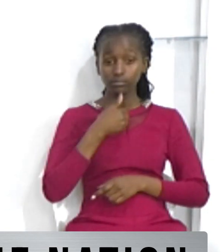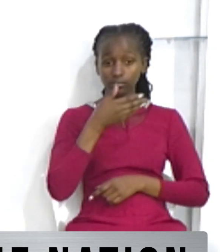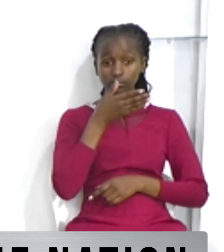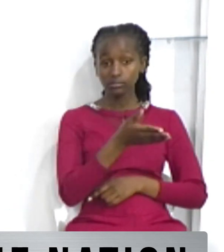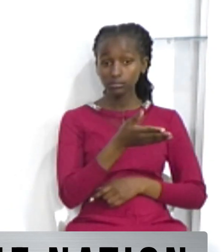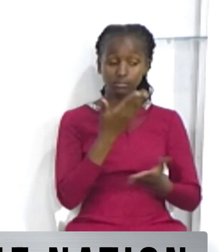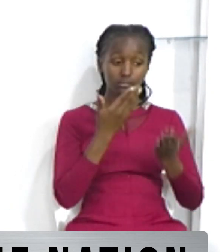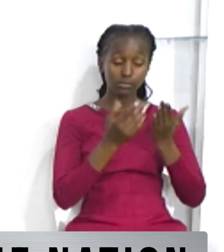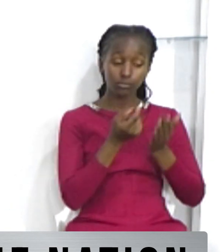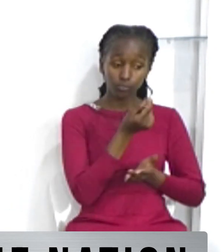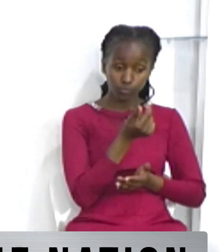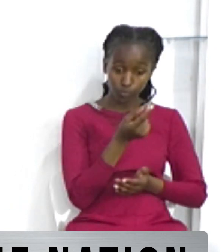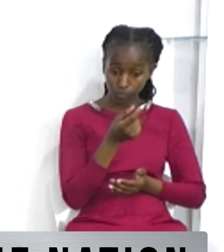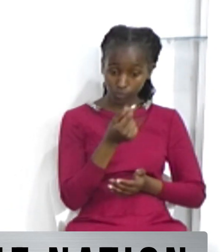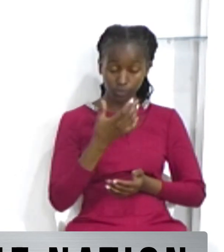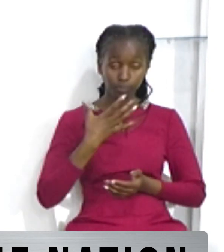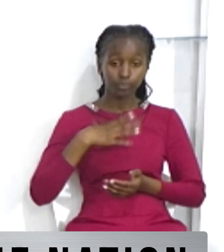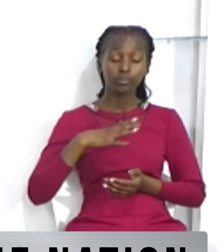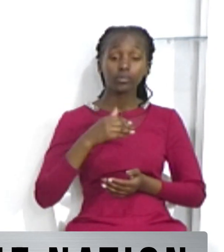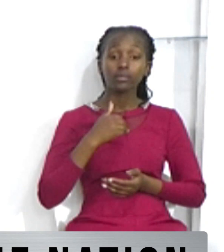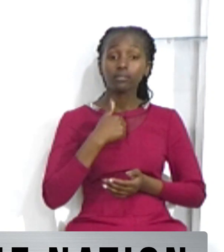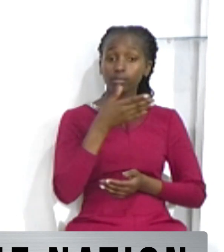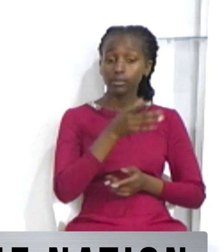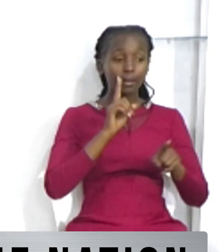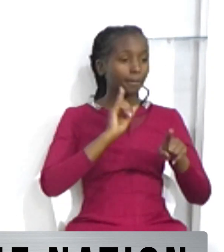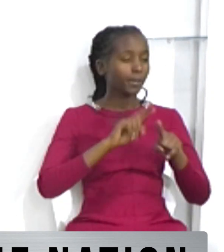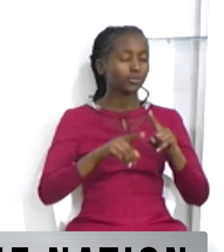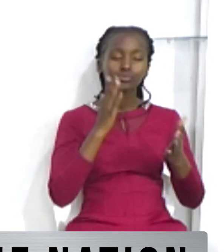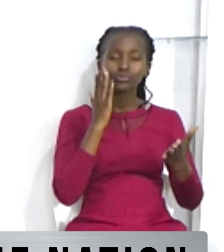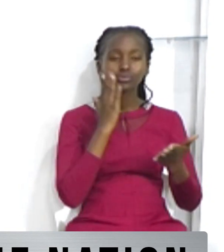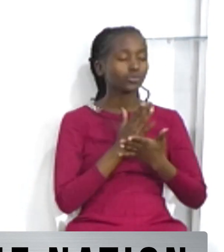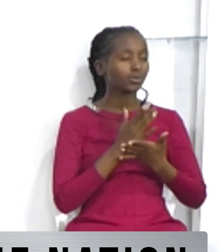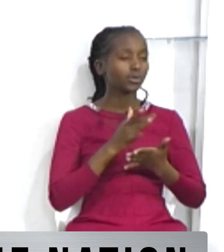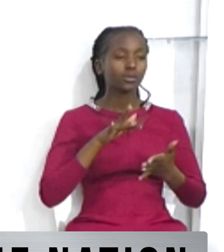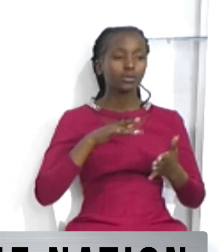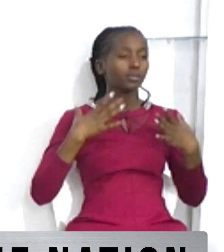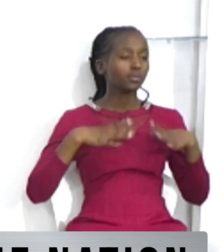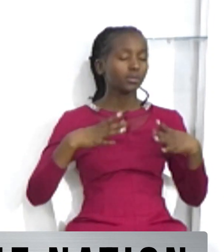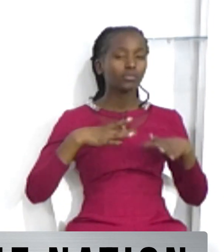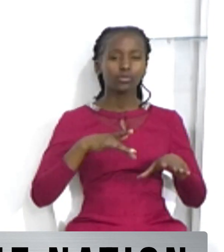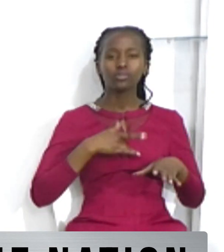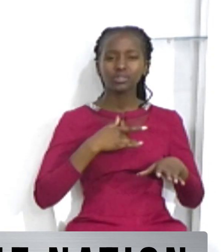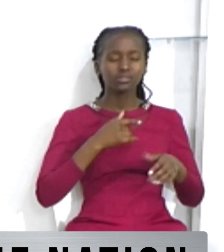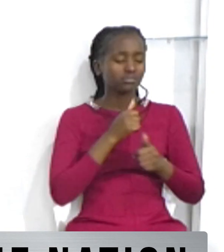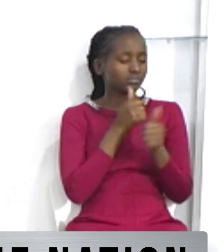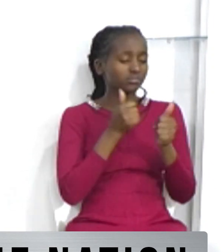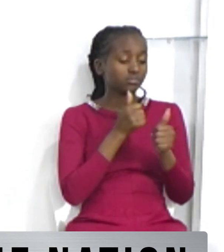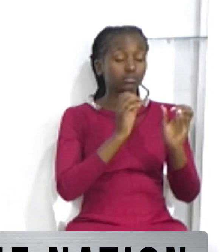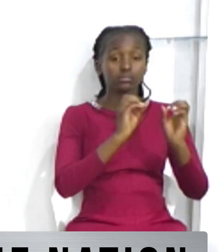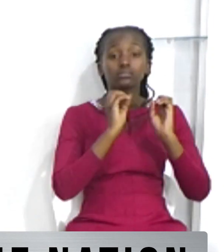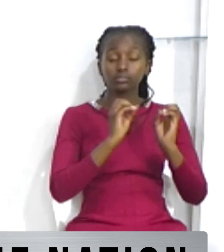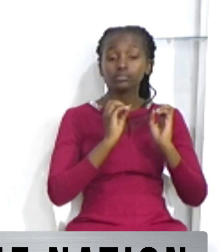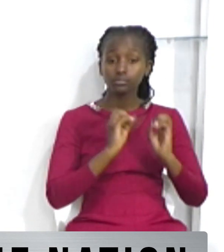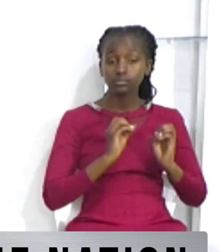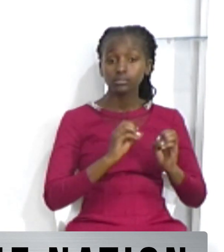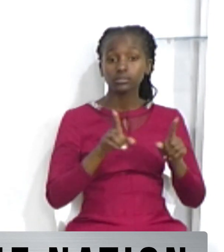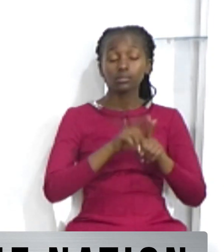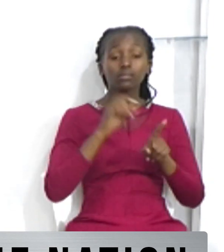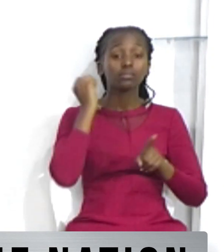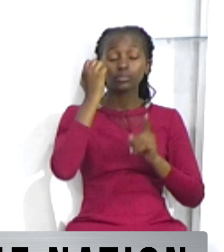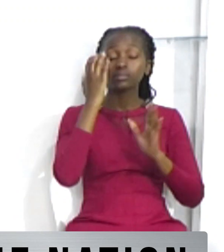reality, right? Yeah, the right people there. There's a lot of disingenuity from our politicians. You